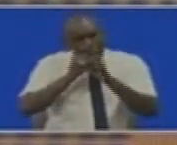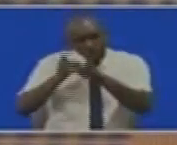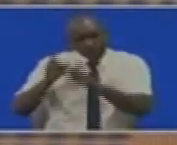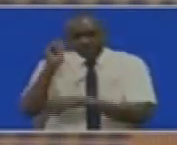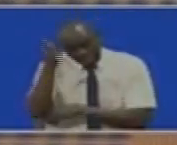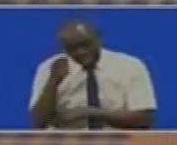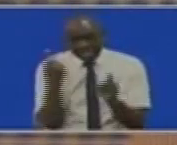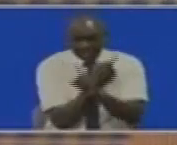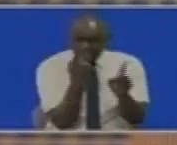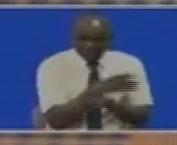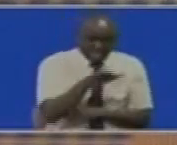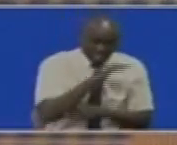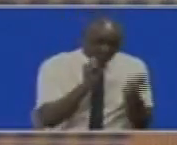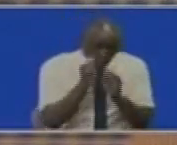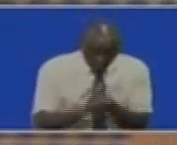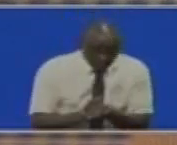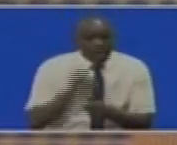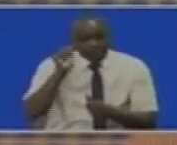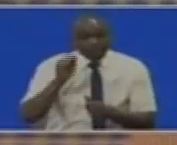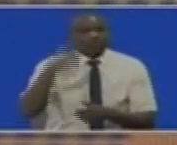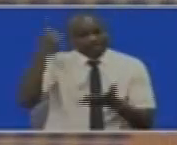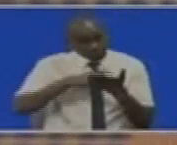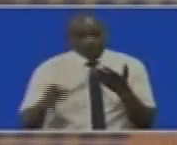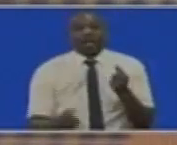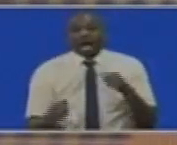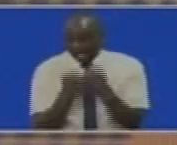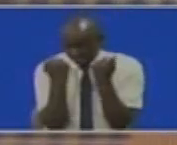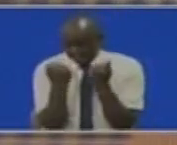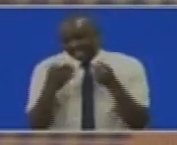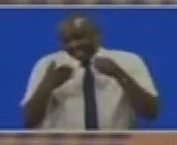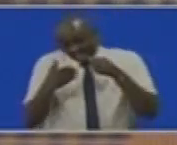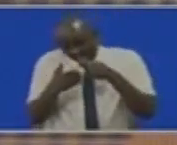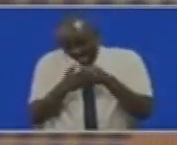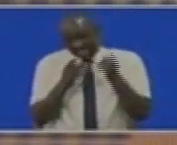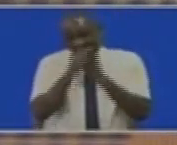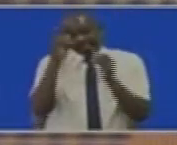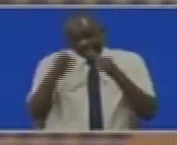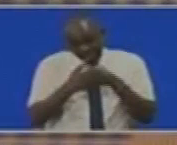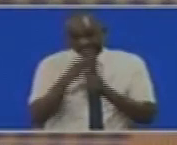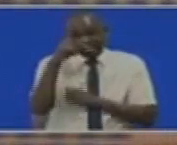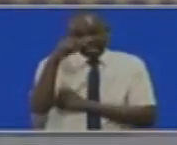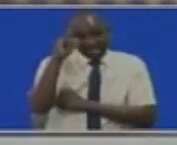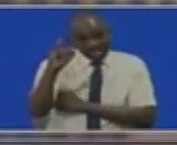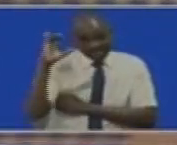nchini katika fani mbalimbali zitaandaliwa wiki ijayo, ikiwa ni tarehe 9 katika ukumbi wa KICC. This